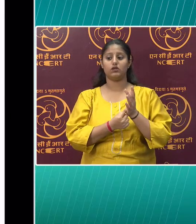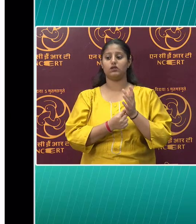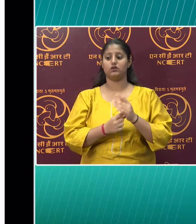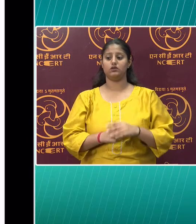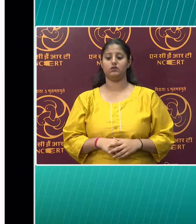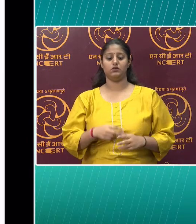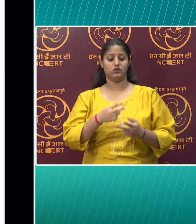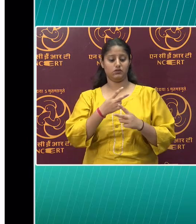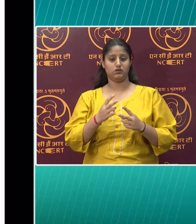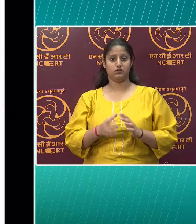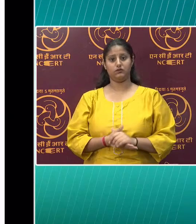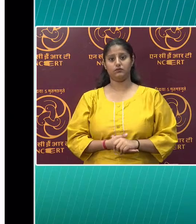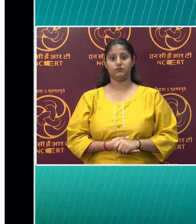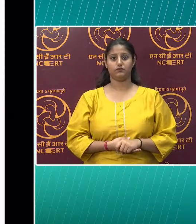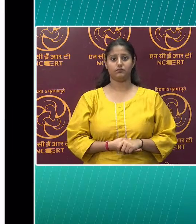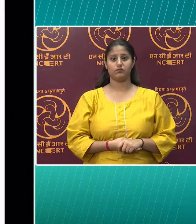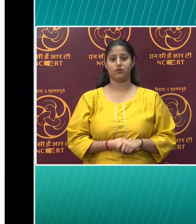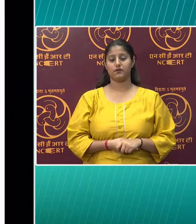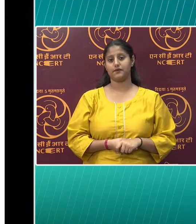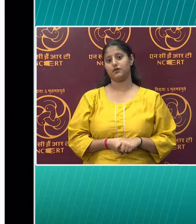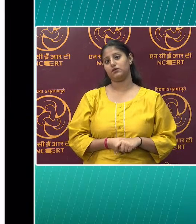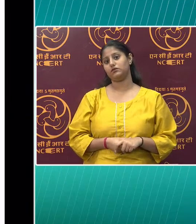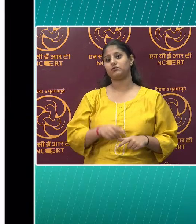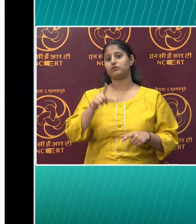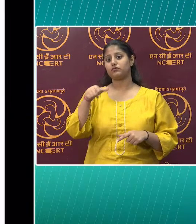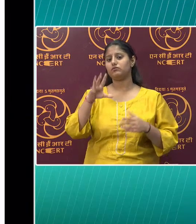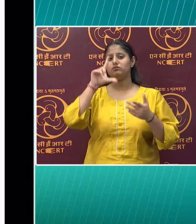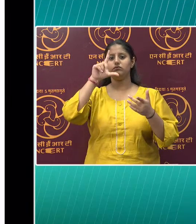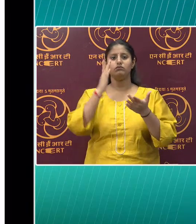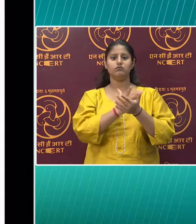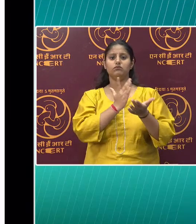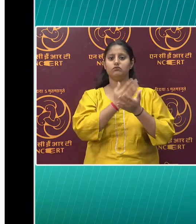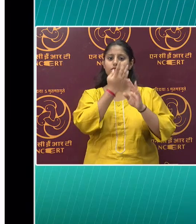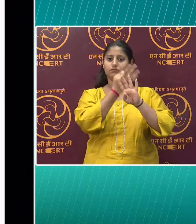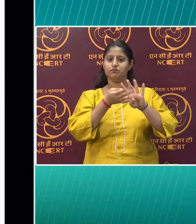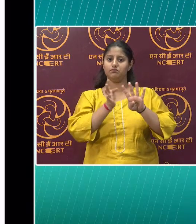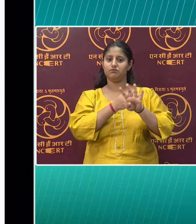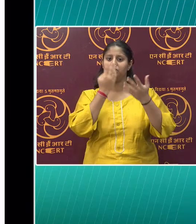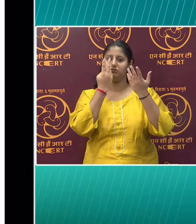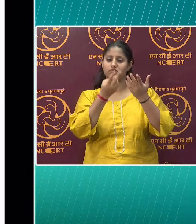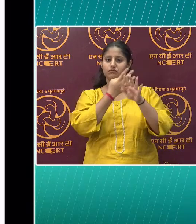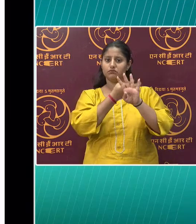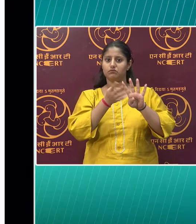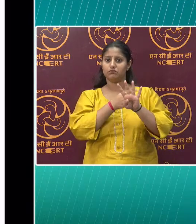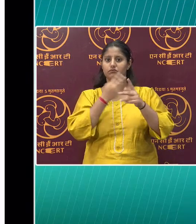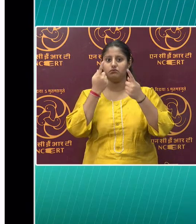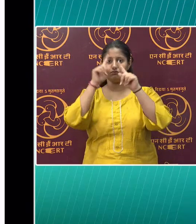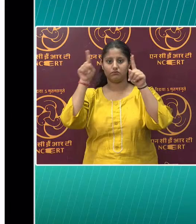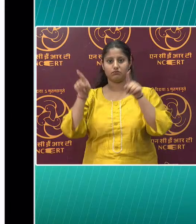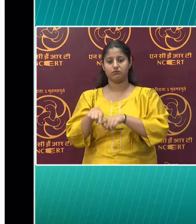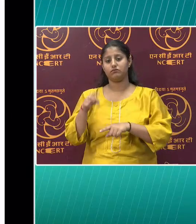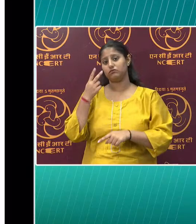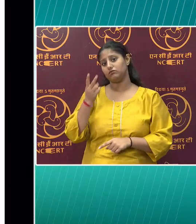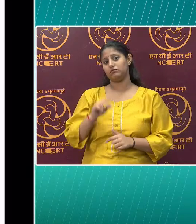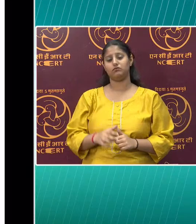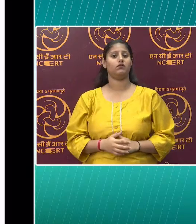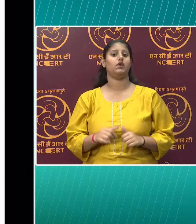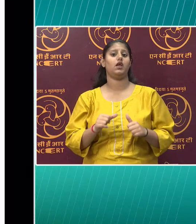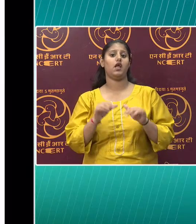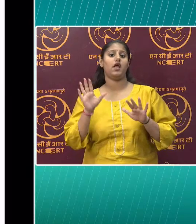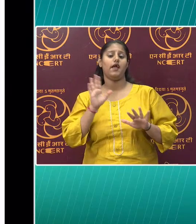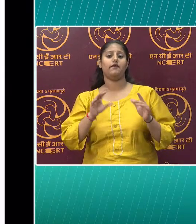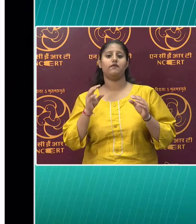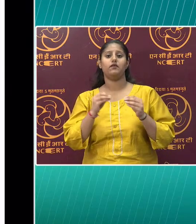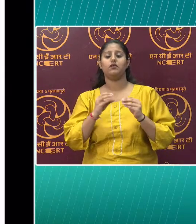service. Now, this is the content of the book, the activity book for the grade 6, that is on Kaushal